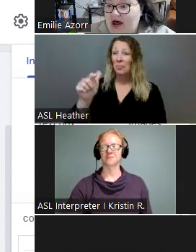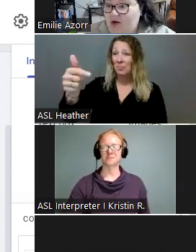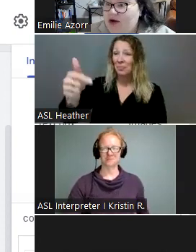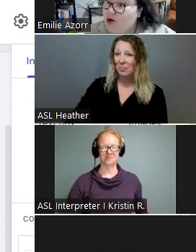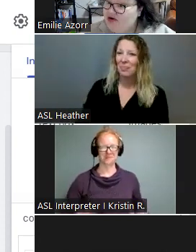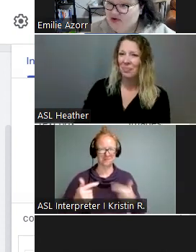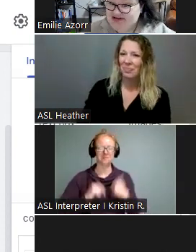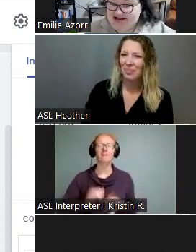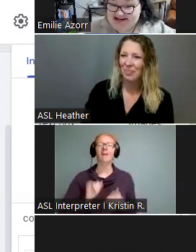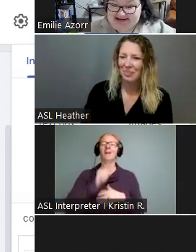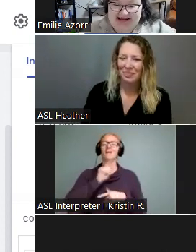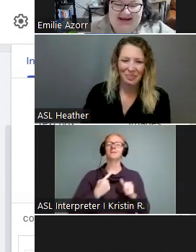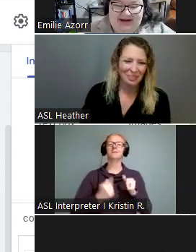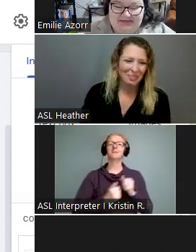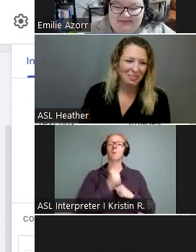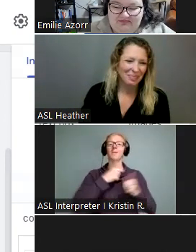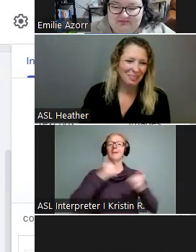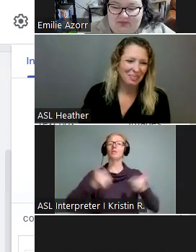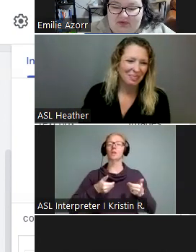about what Open Doors is.